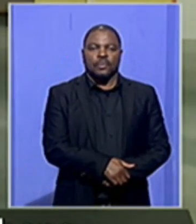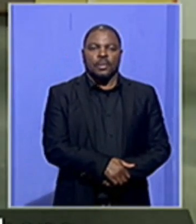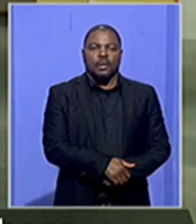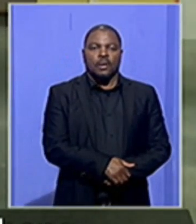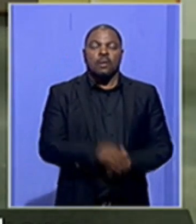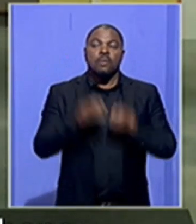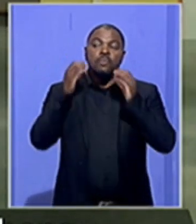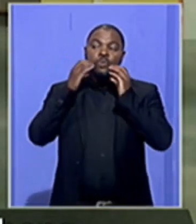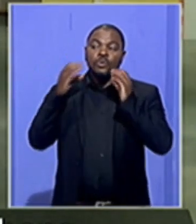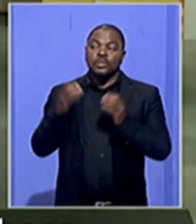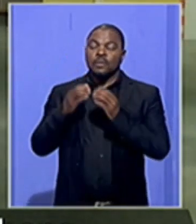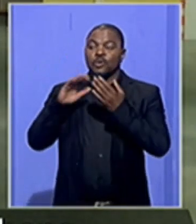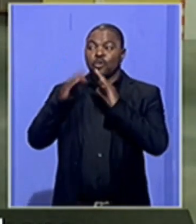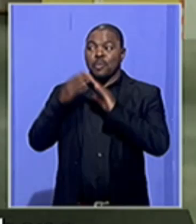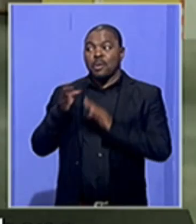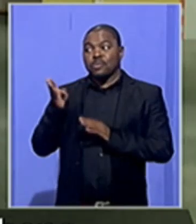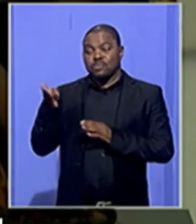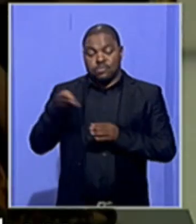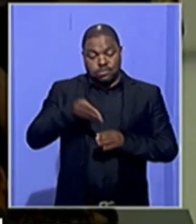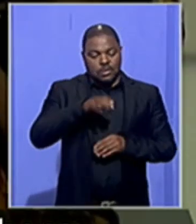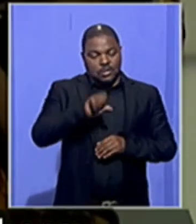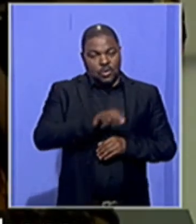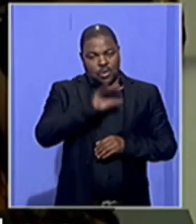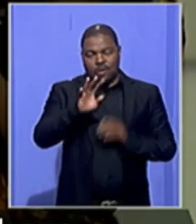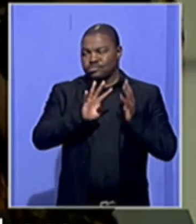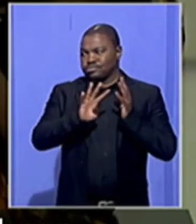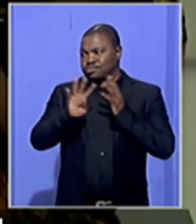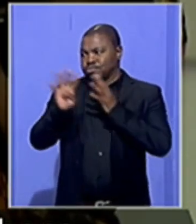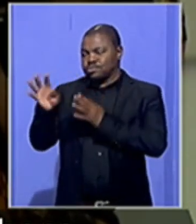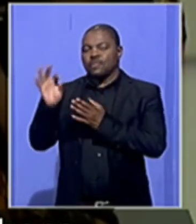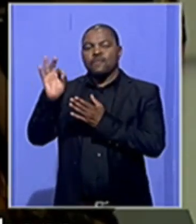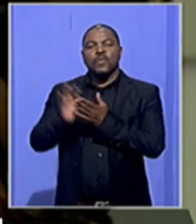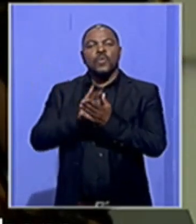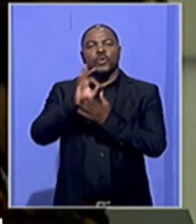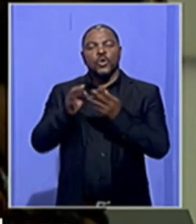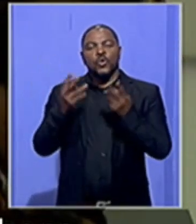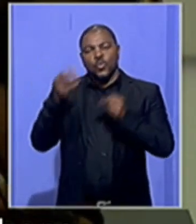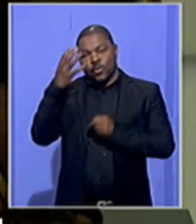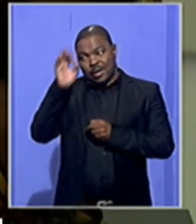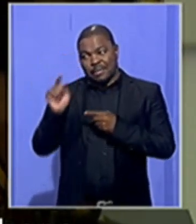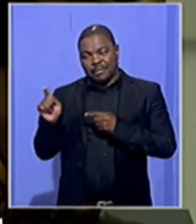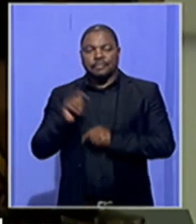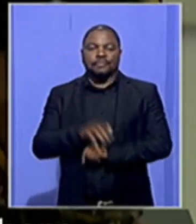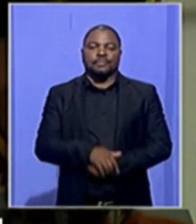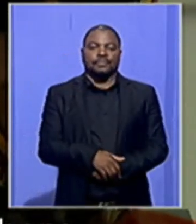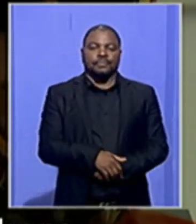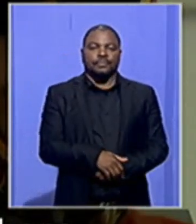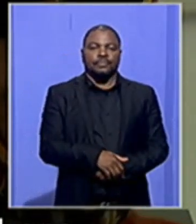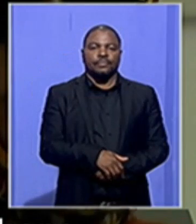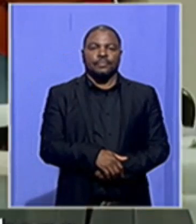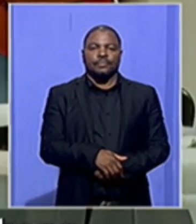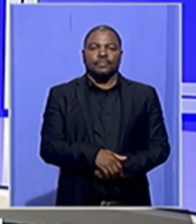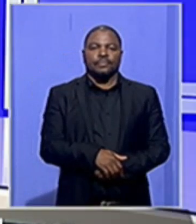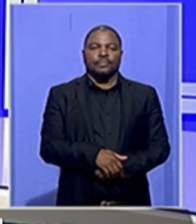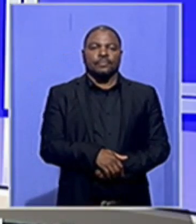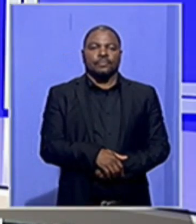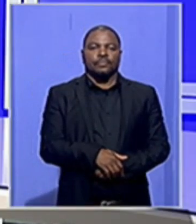Baagi ba naga ya boagisani ya Mozambique ba tsogile ba thologetse ditlhophong go tlhopha tsamaiso e ntšha.